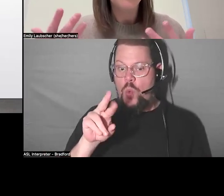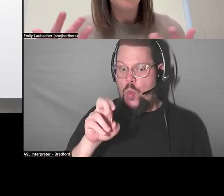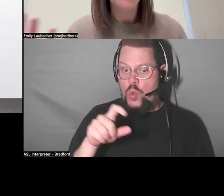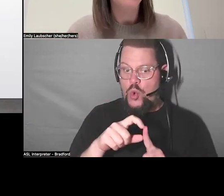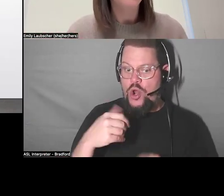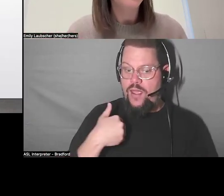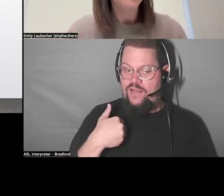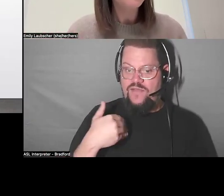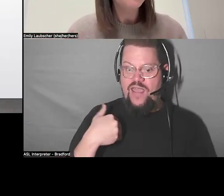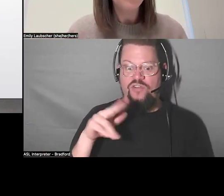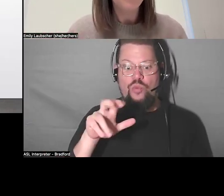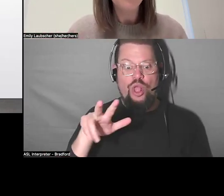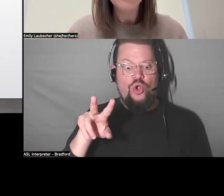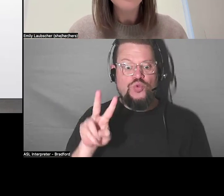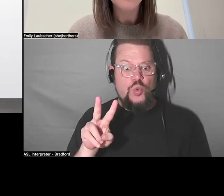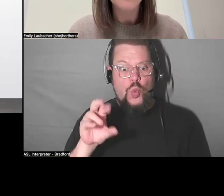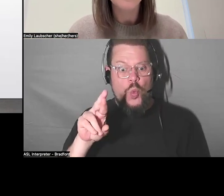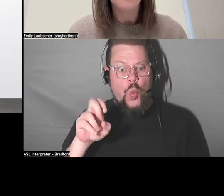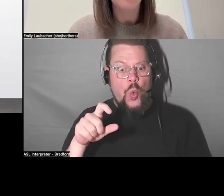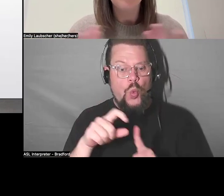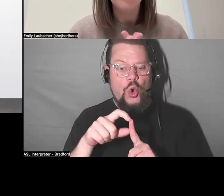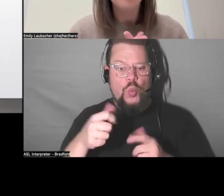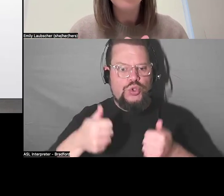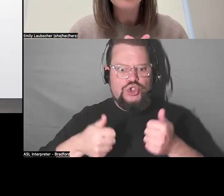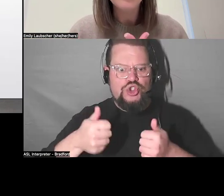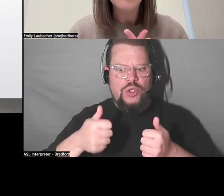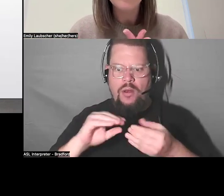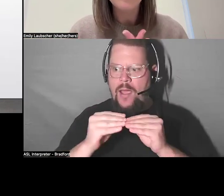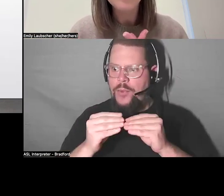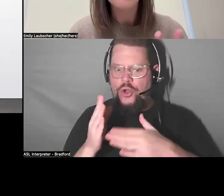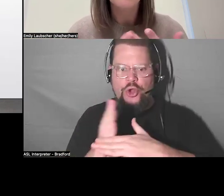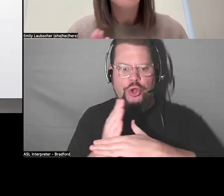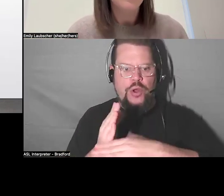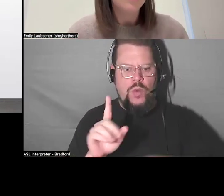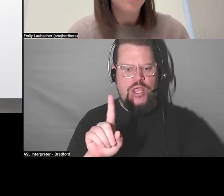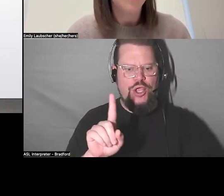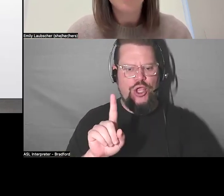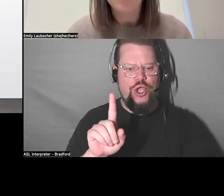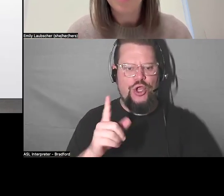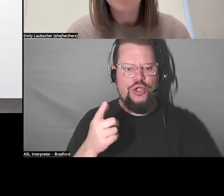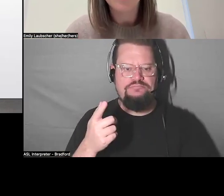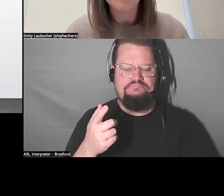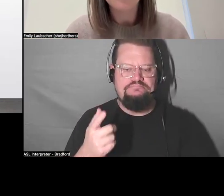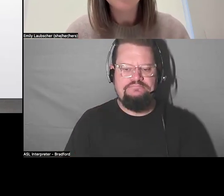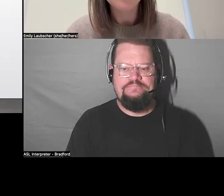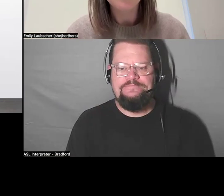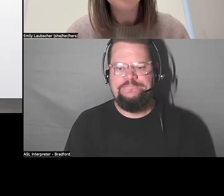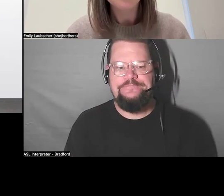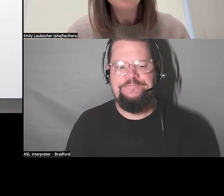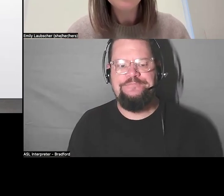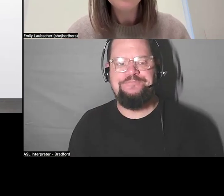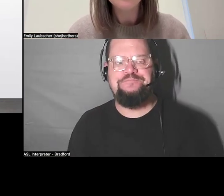there 332 core words? Is it some number in between these values? These answers are not clear.